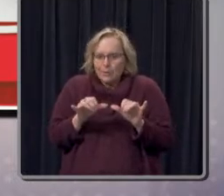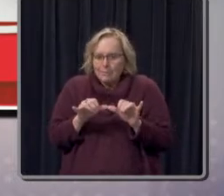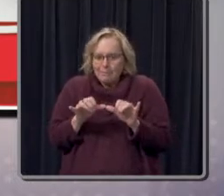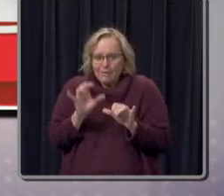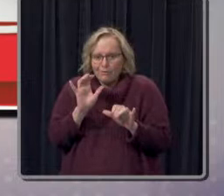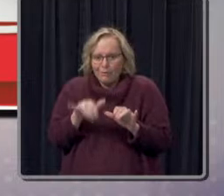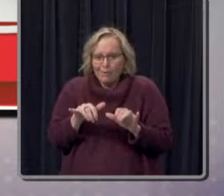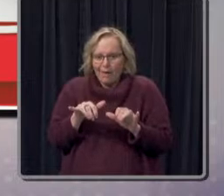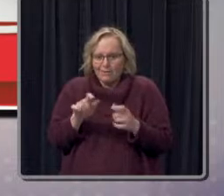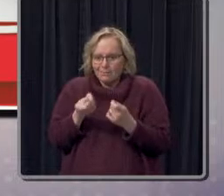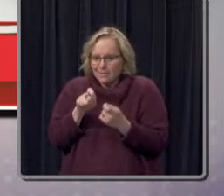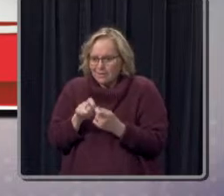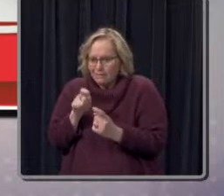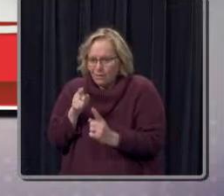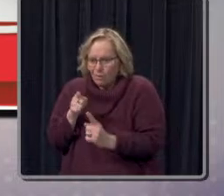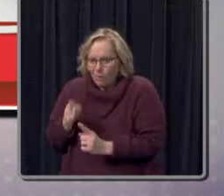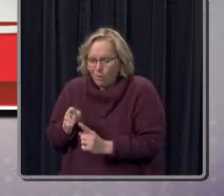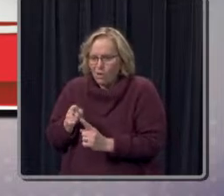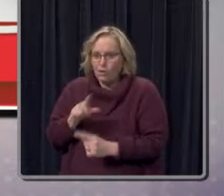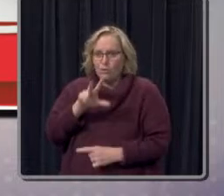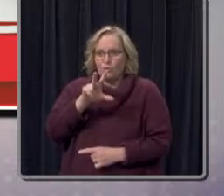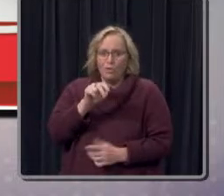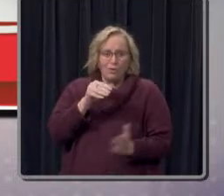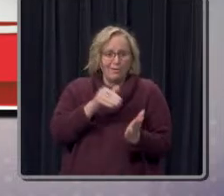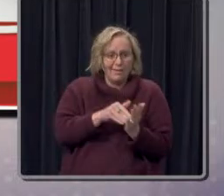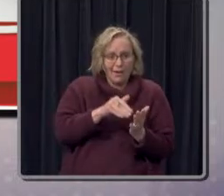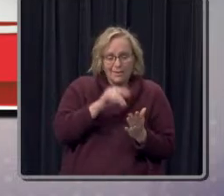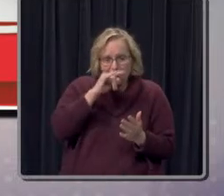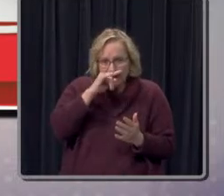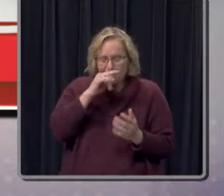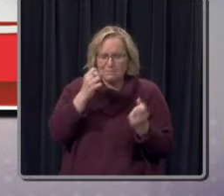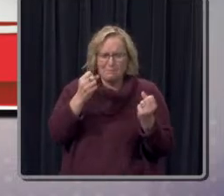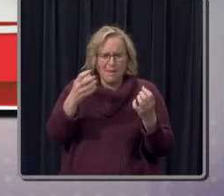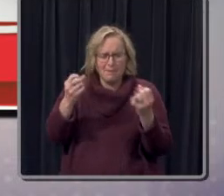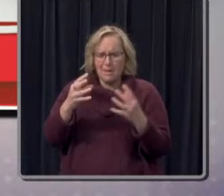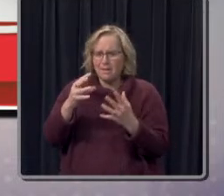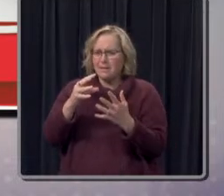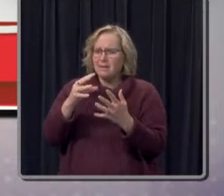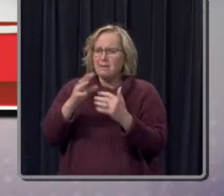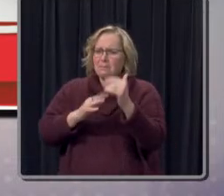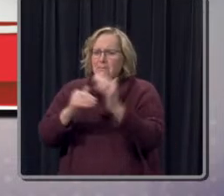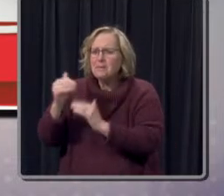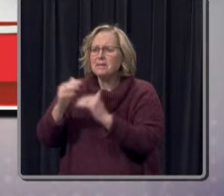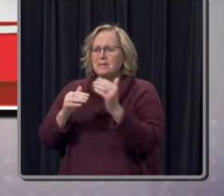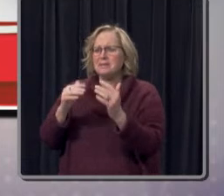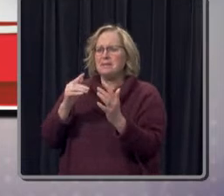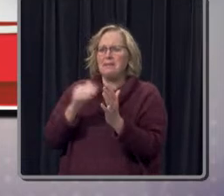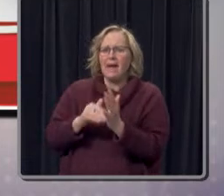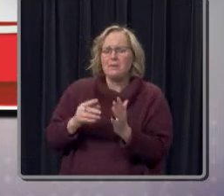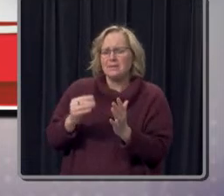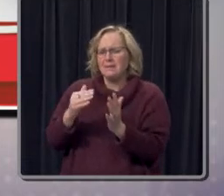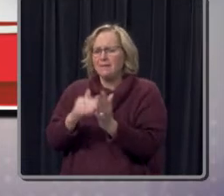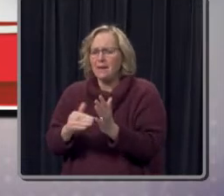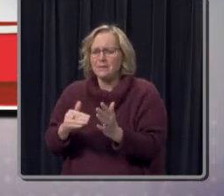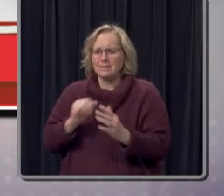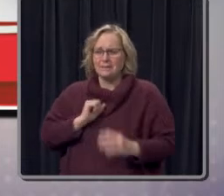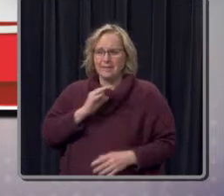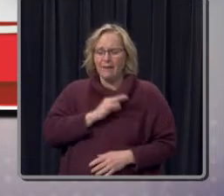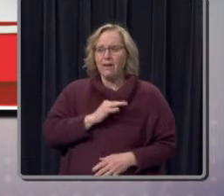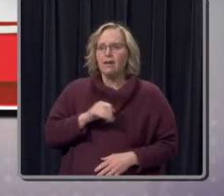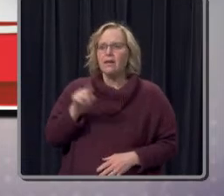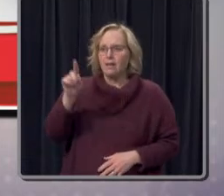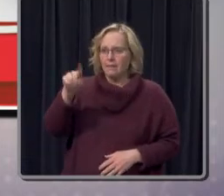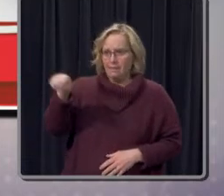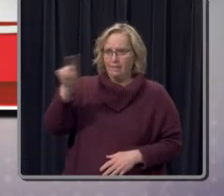30,000 kids, dozens of buildings, thousands and thousands of staff members? This graphic tries to summarize all of that